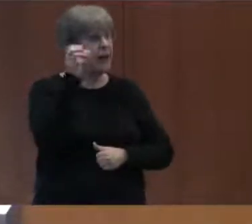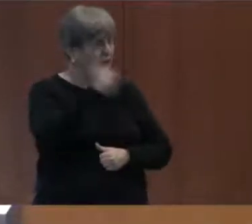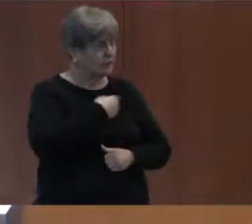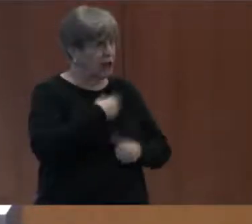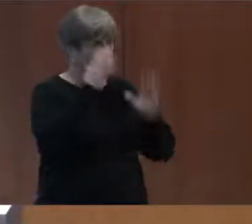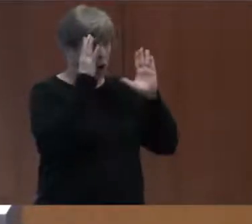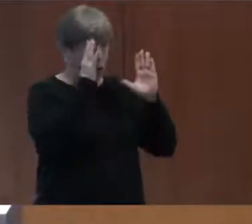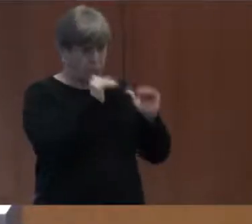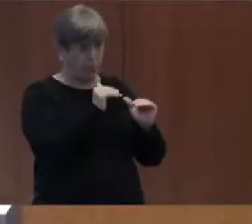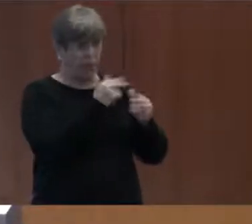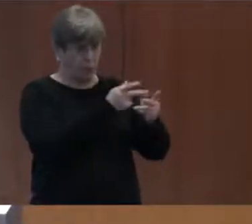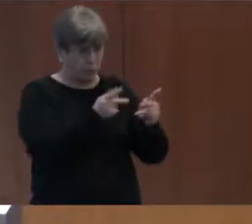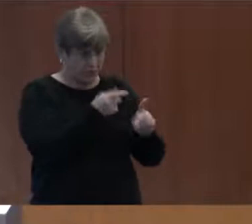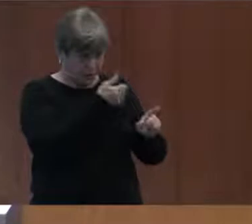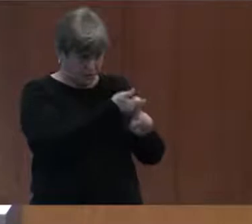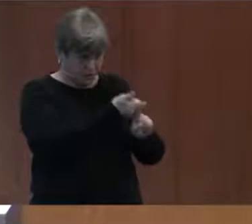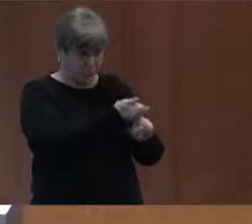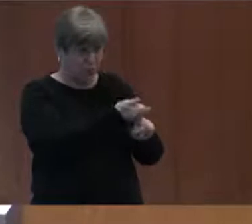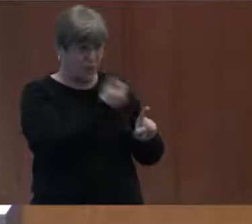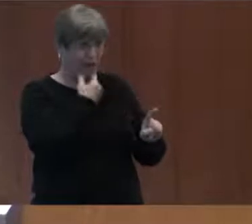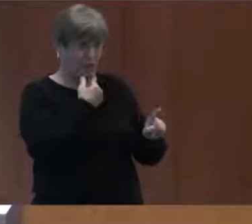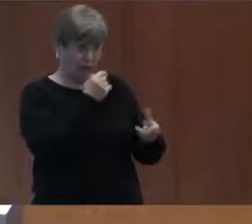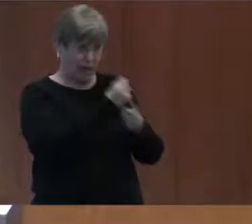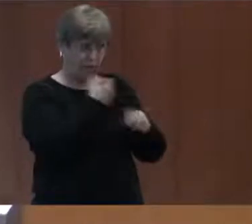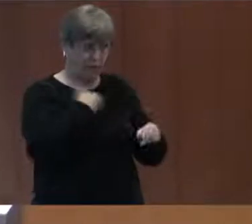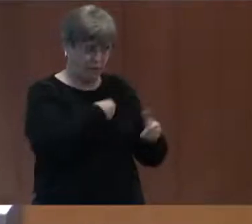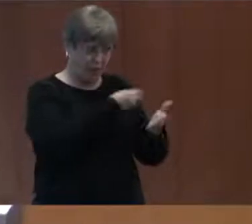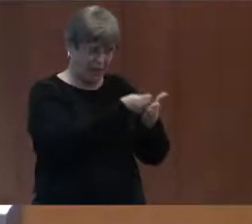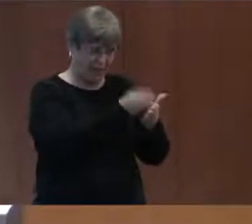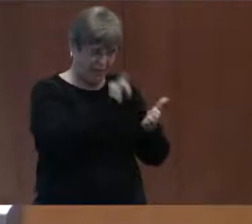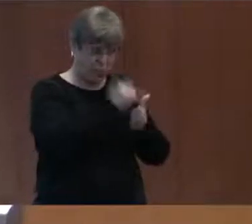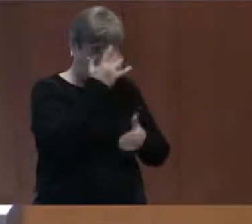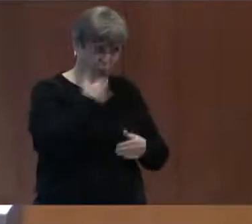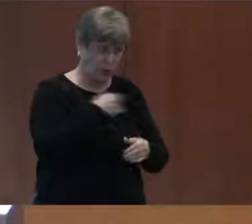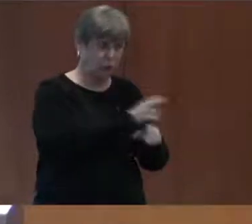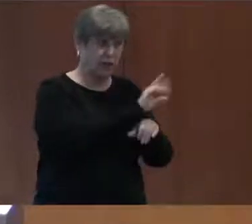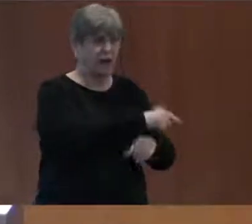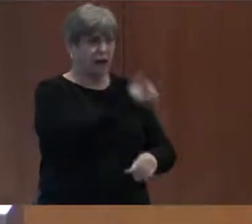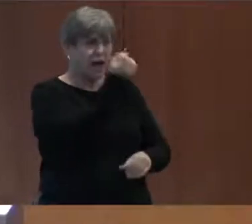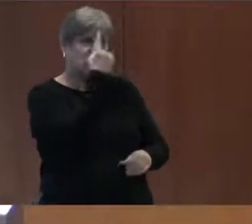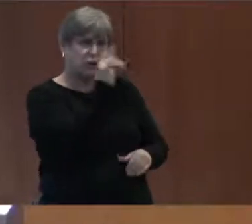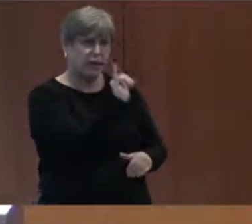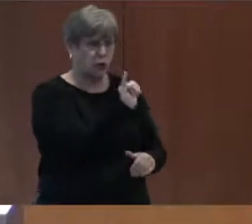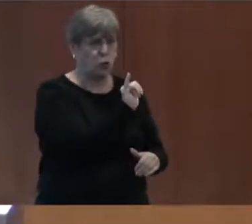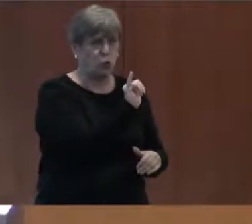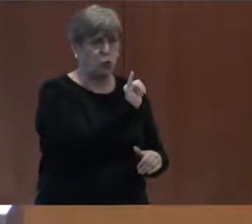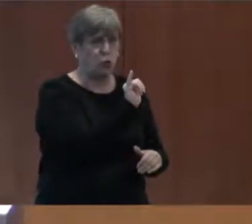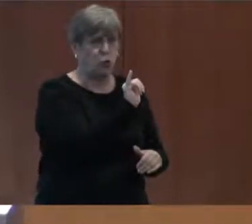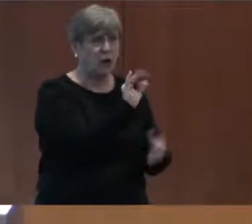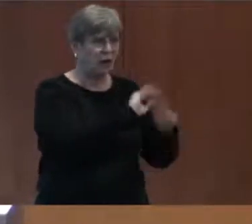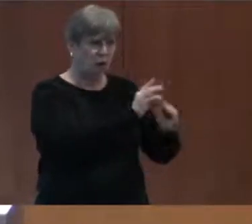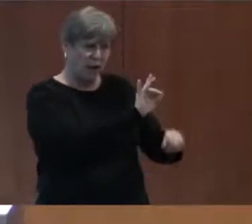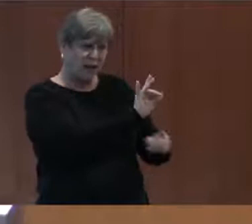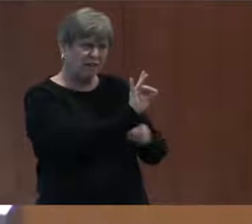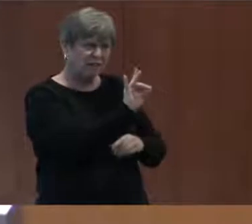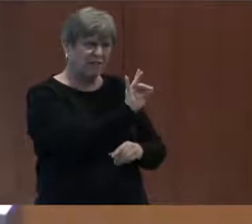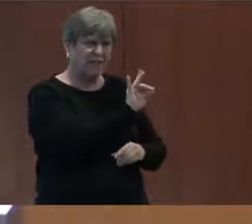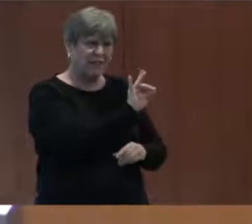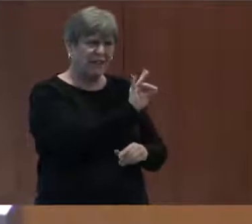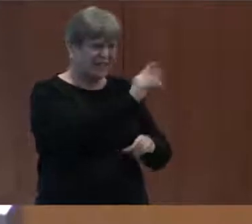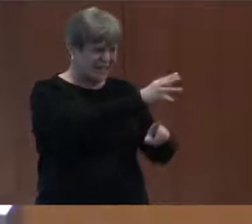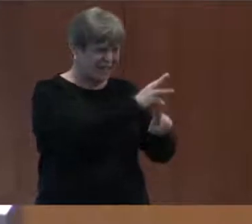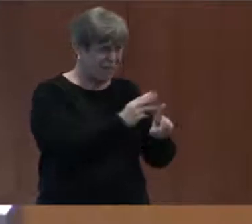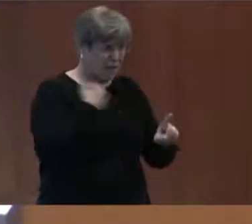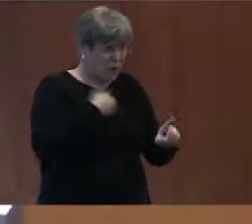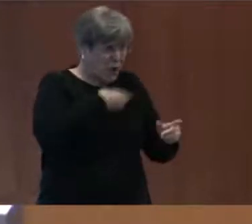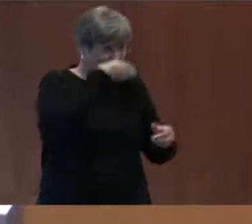position themselves to say they're going to save us money. Otherwise, why do we use it? But and I get it too. I mean, I'm looking at number 8 there, and for 6 months we're going